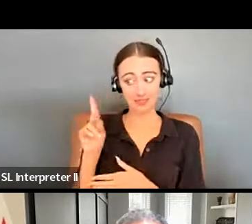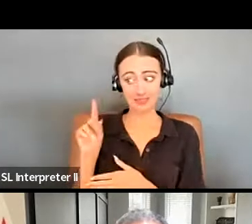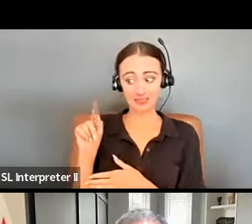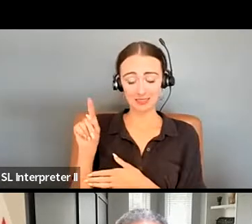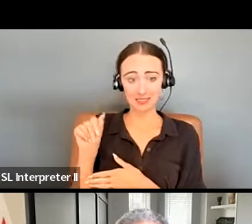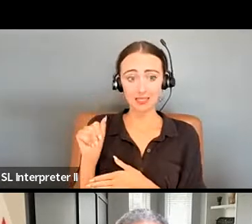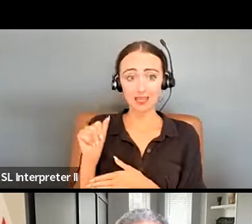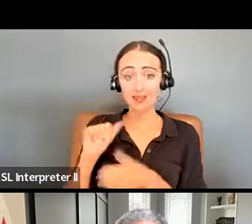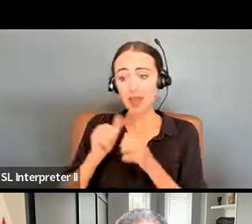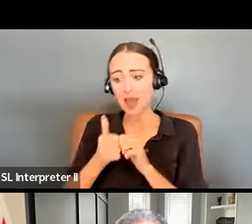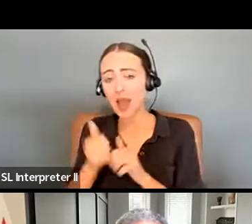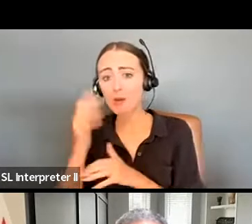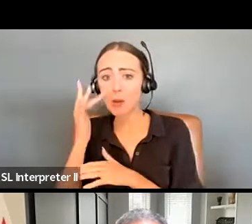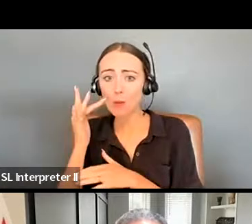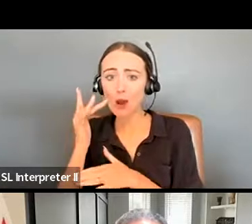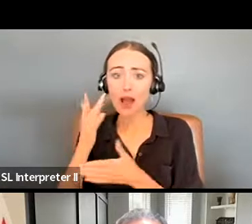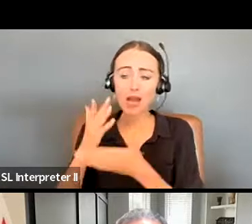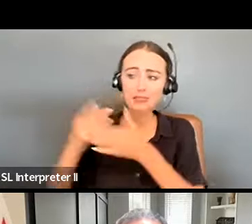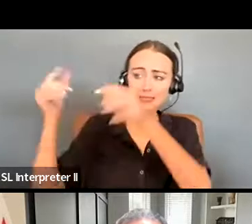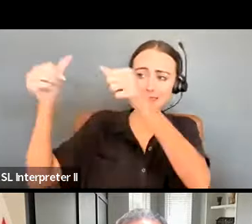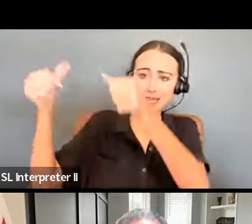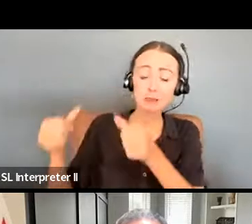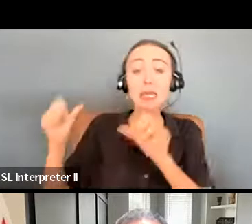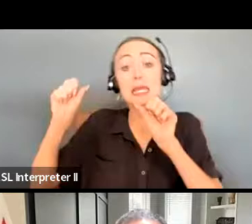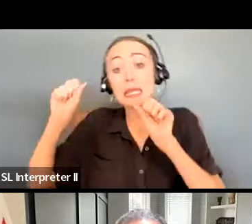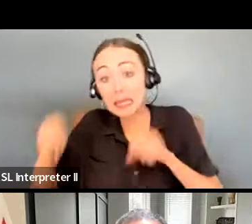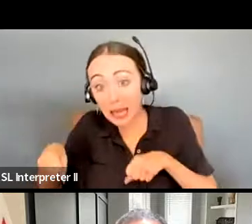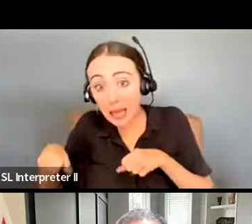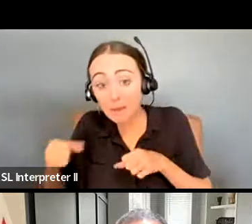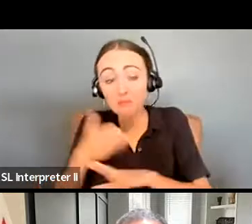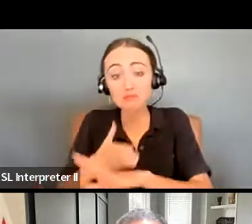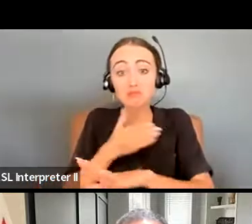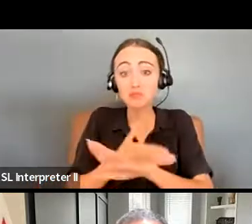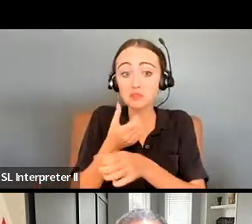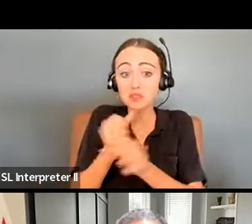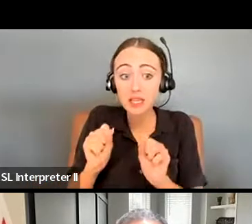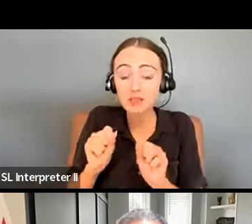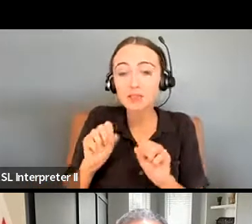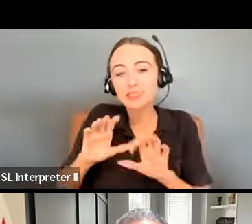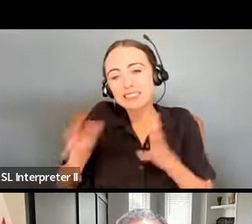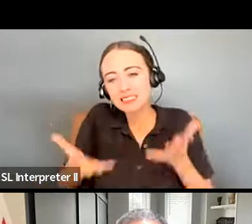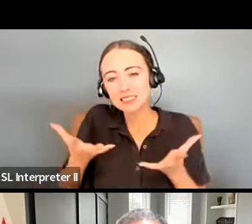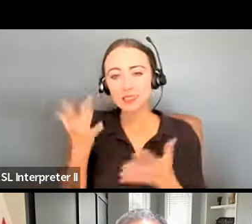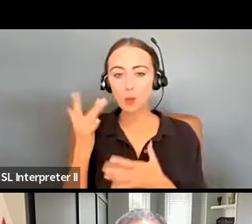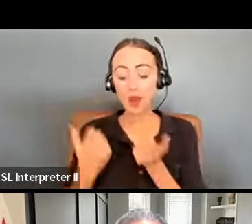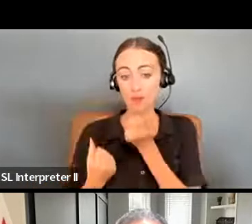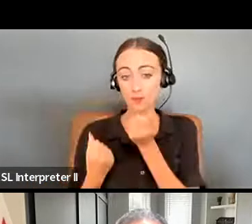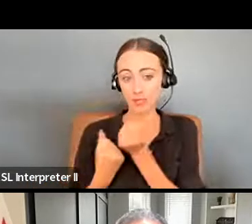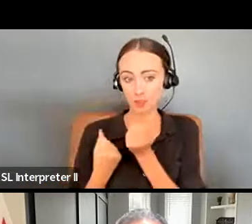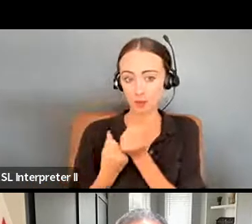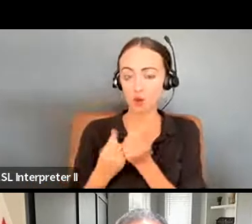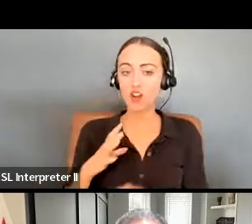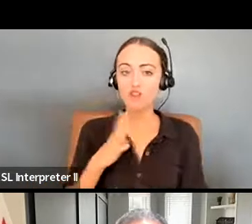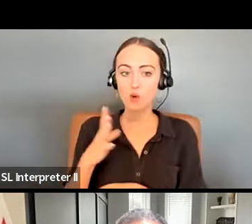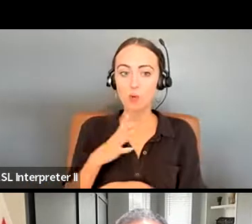why treating stop signs as yields can be safer for bikers. And so that's why I've been sort of supportive of formalizing what is already, I guess,